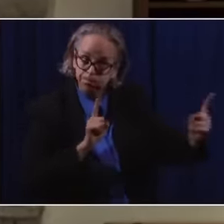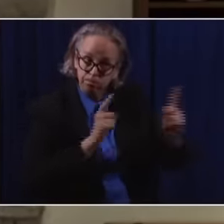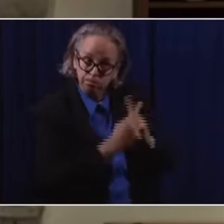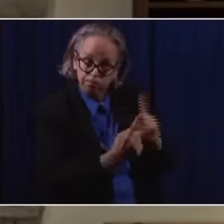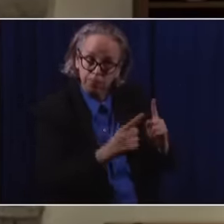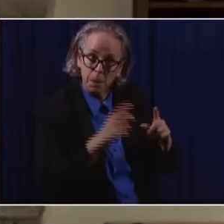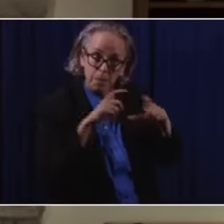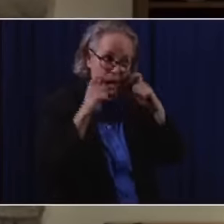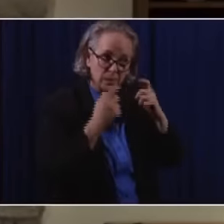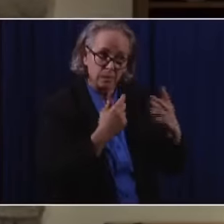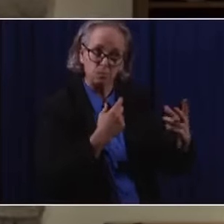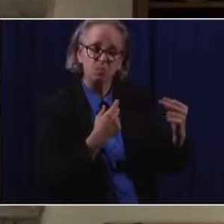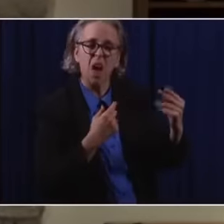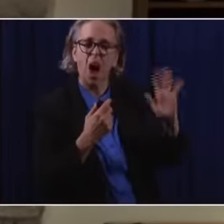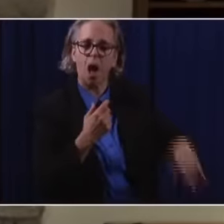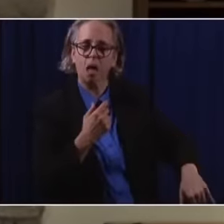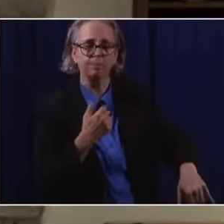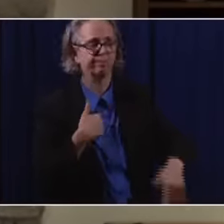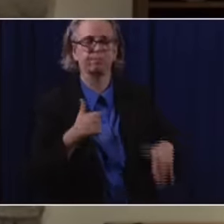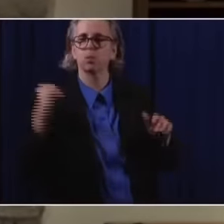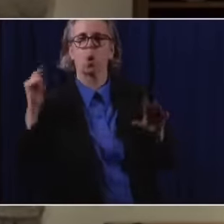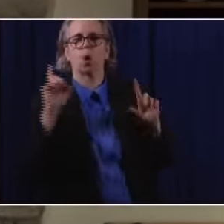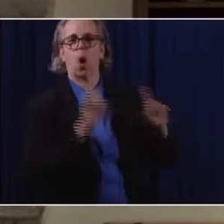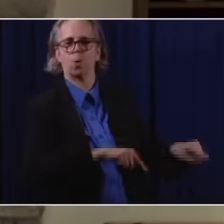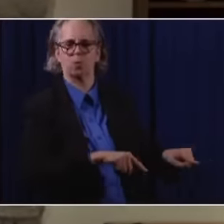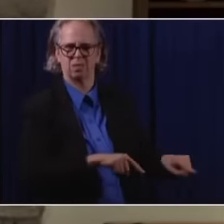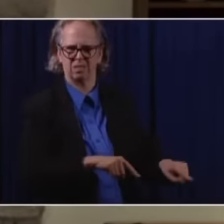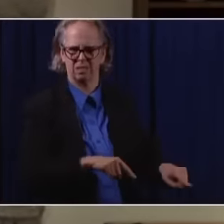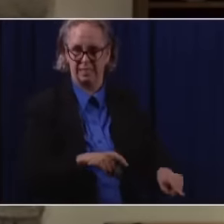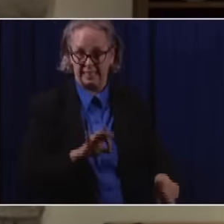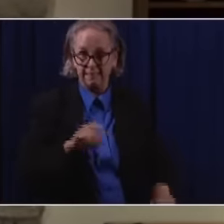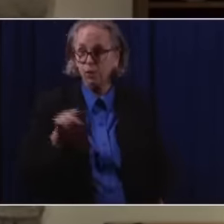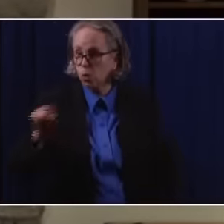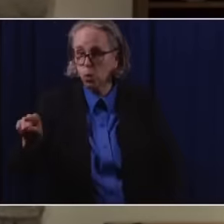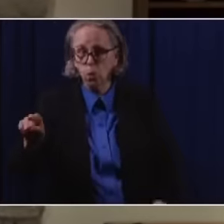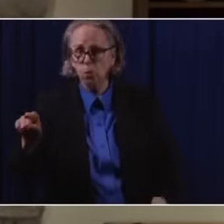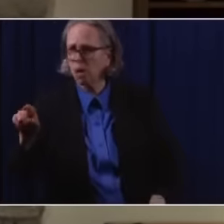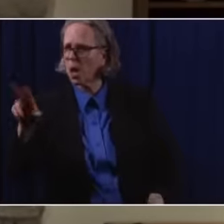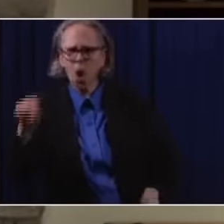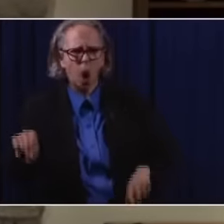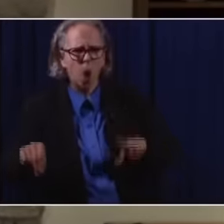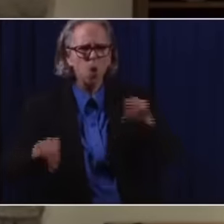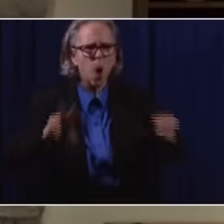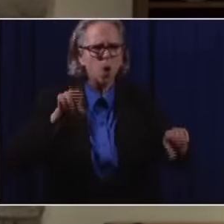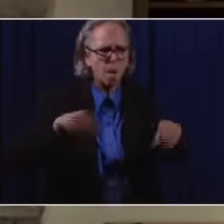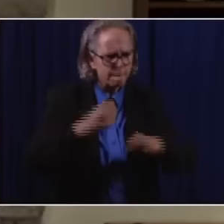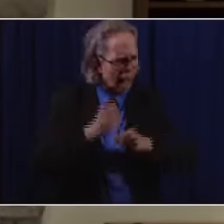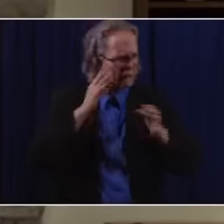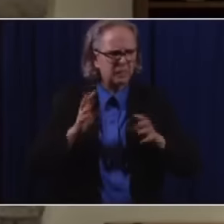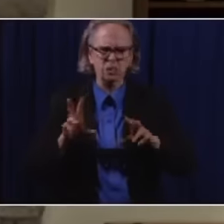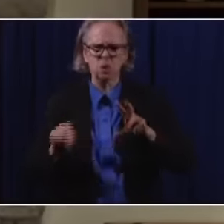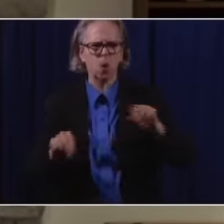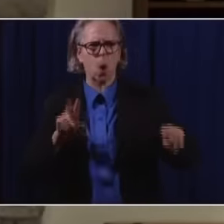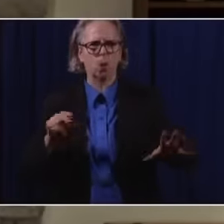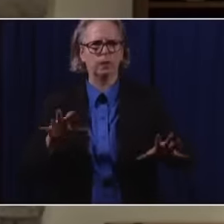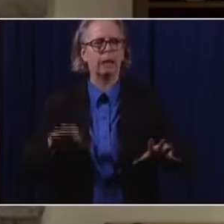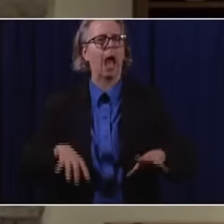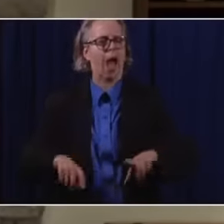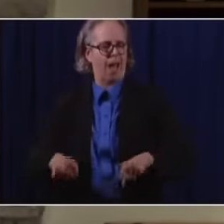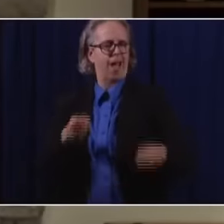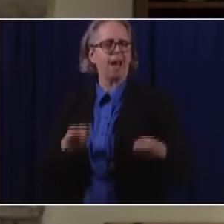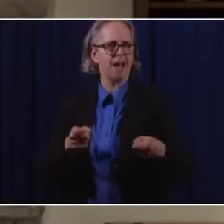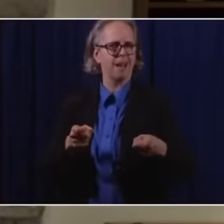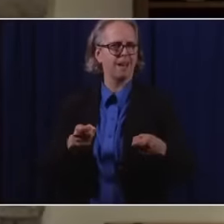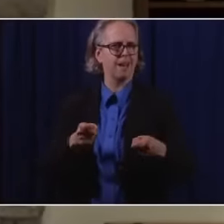that. If we do that, and I think we will, we're going to knock this thing down. And we're going to have more of our kids in